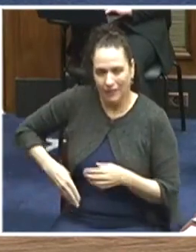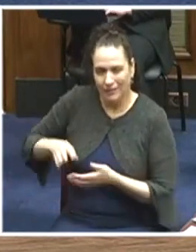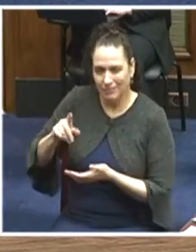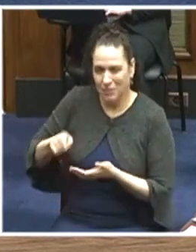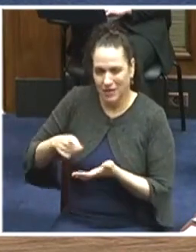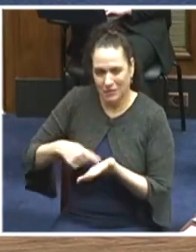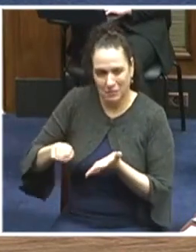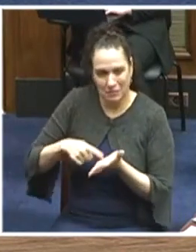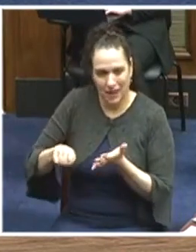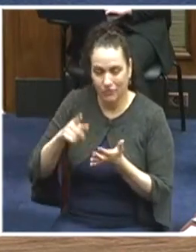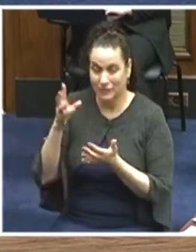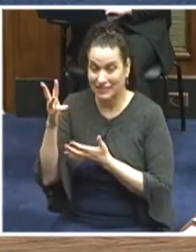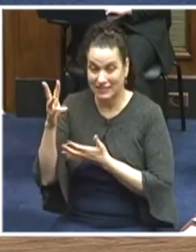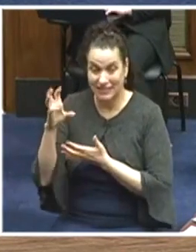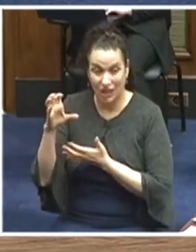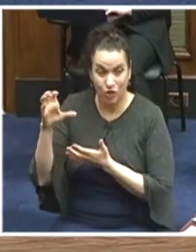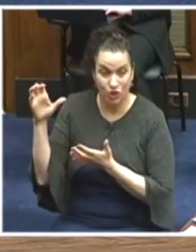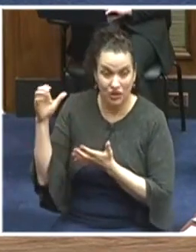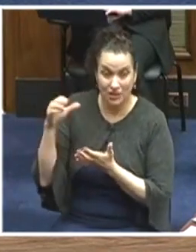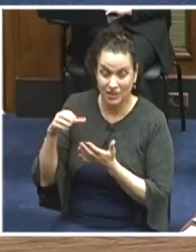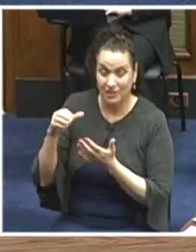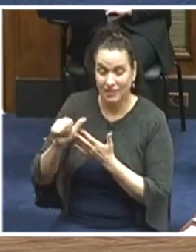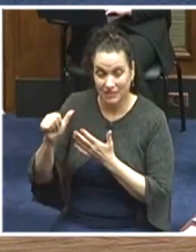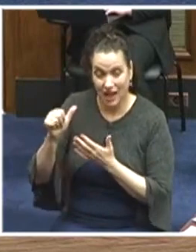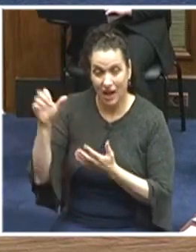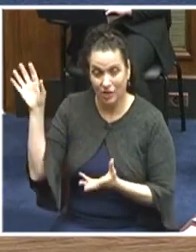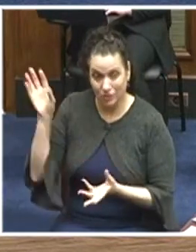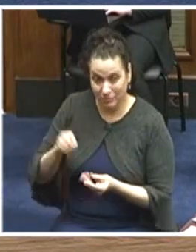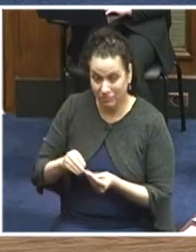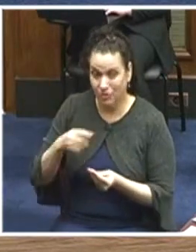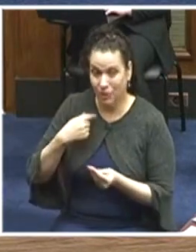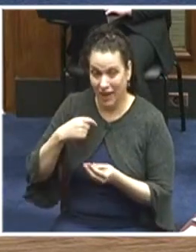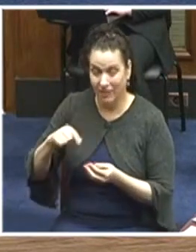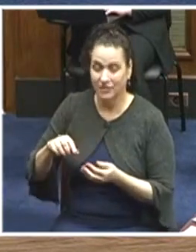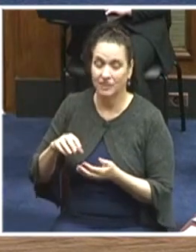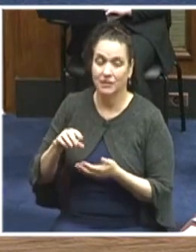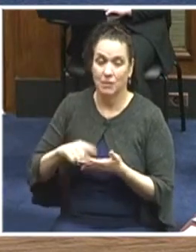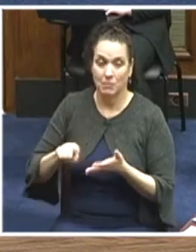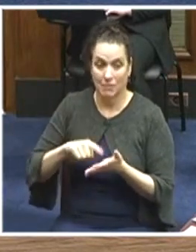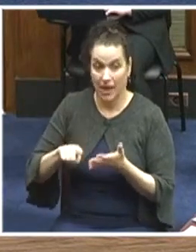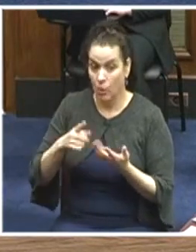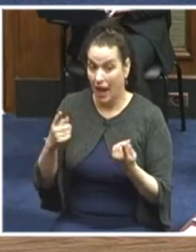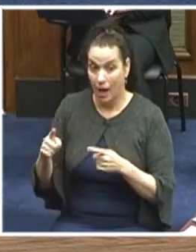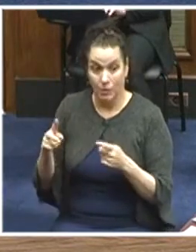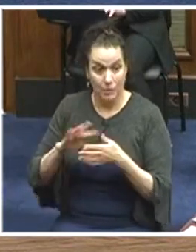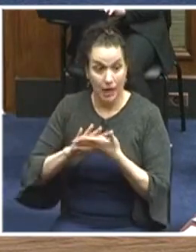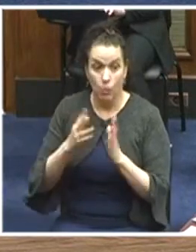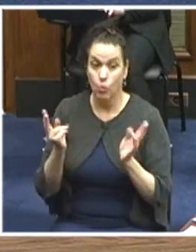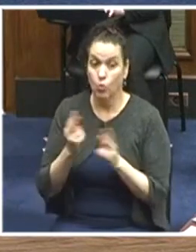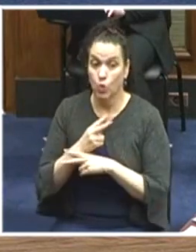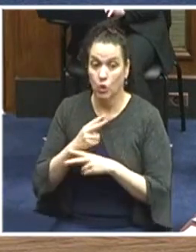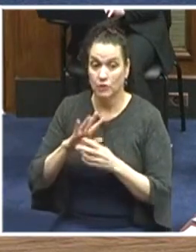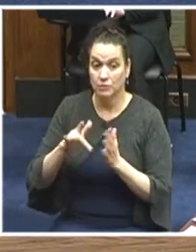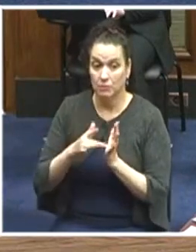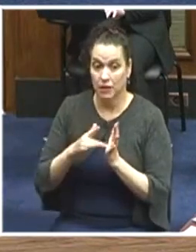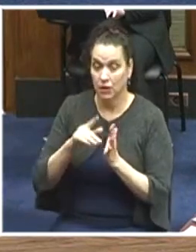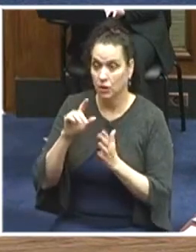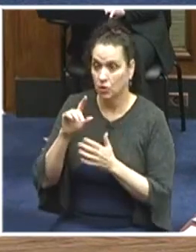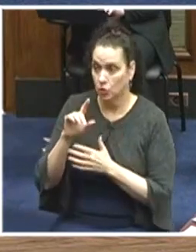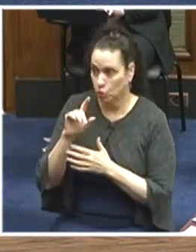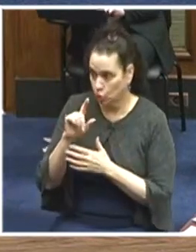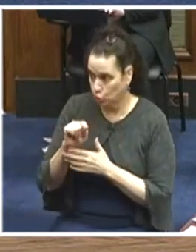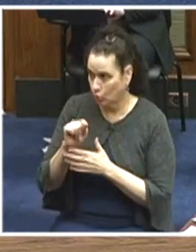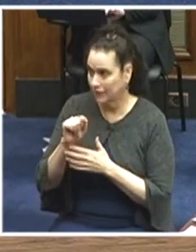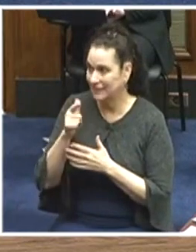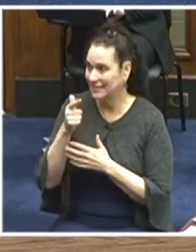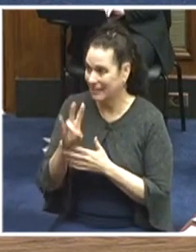as it has been for my family. But things were about to get much worse than expensive for our family. In mid-2017, President Trump merely